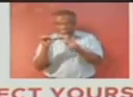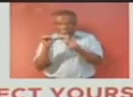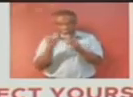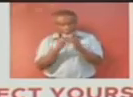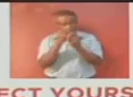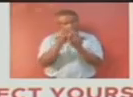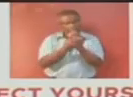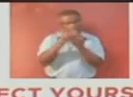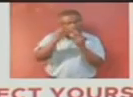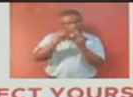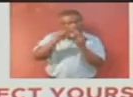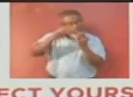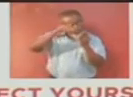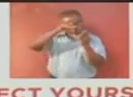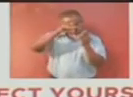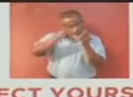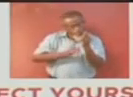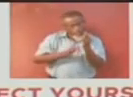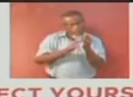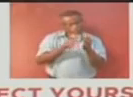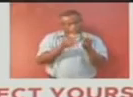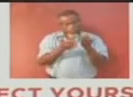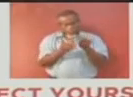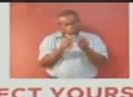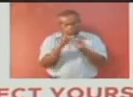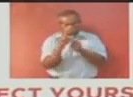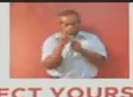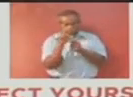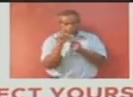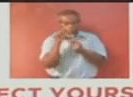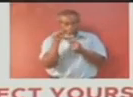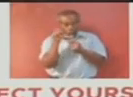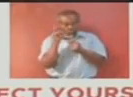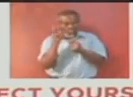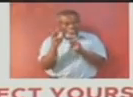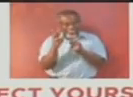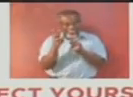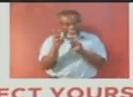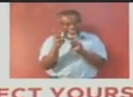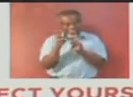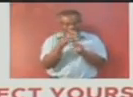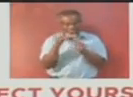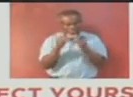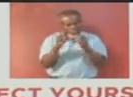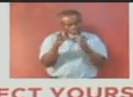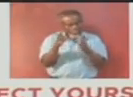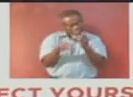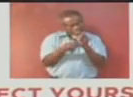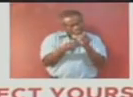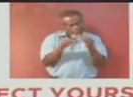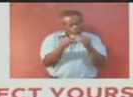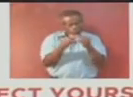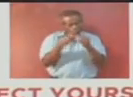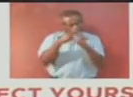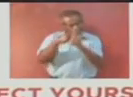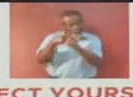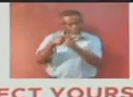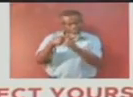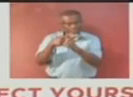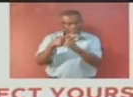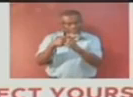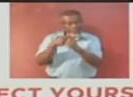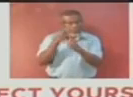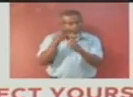about it was around 1.6. And as we got additional positives and additional mortality, it has really